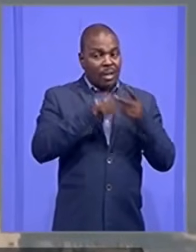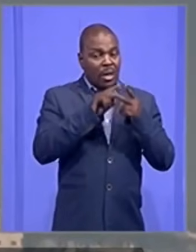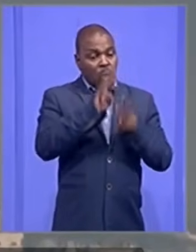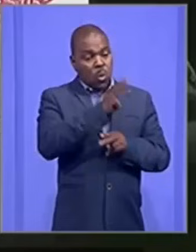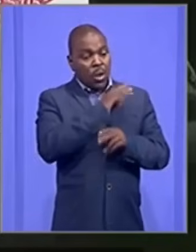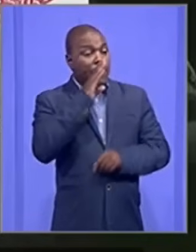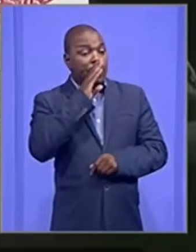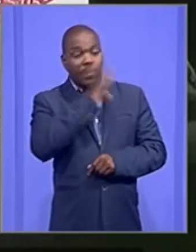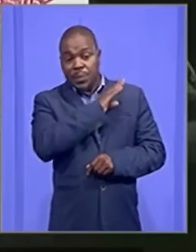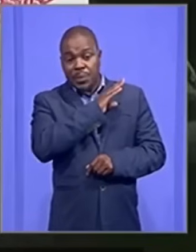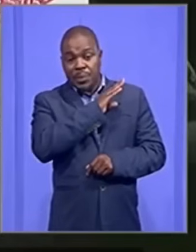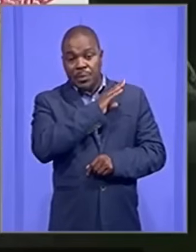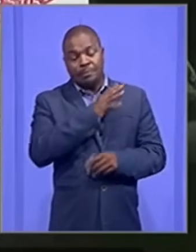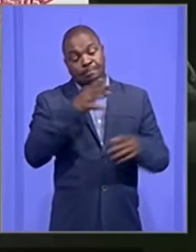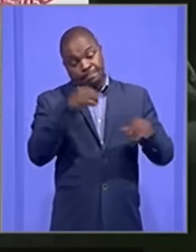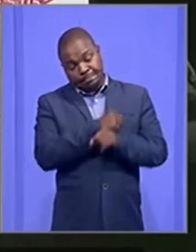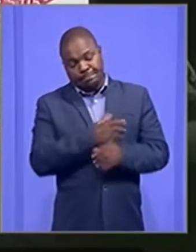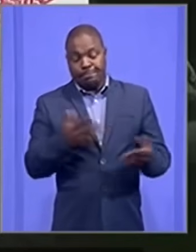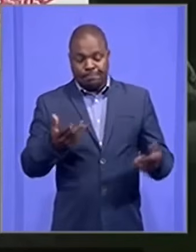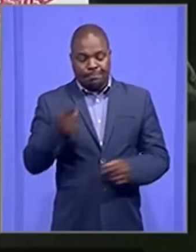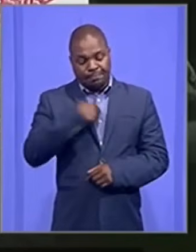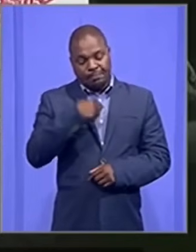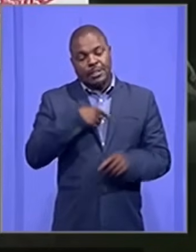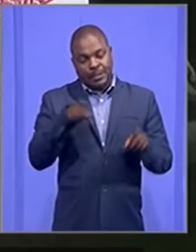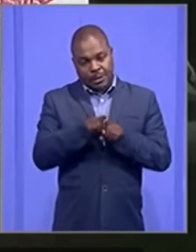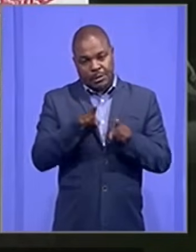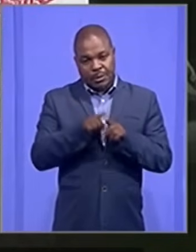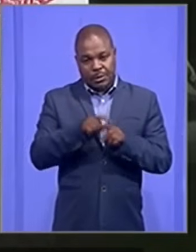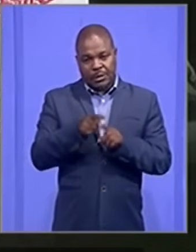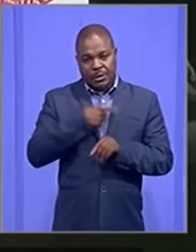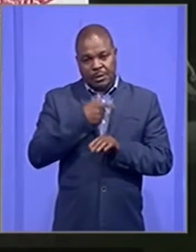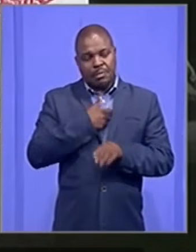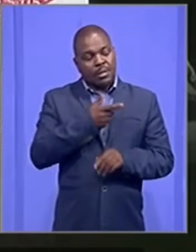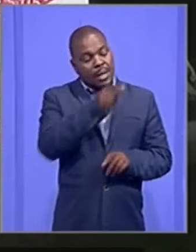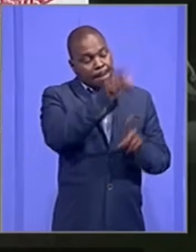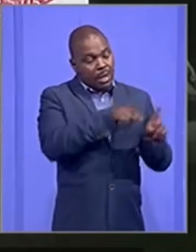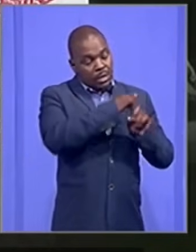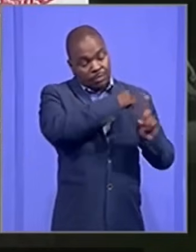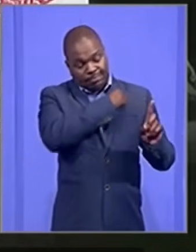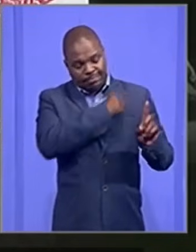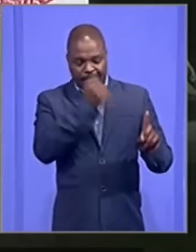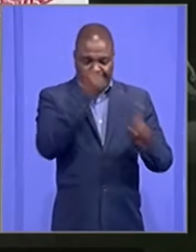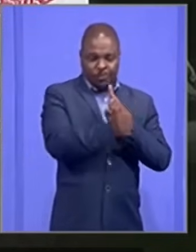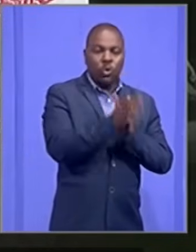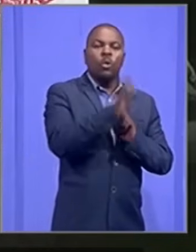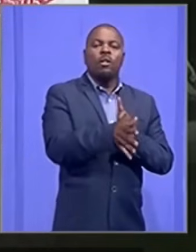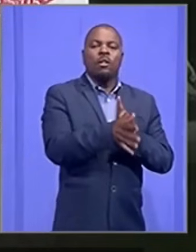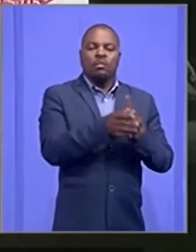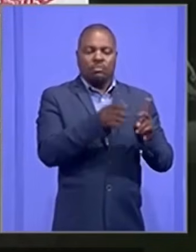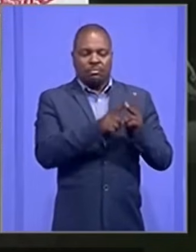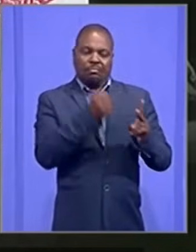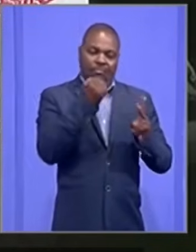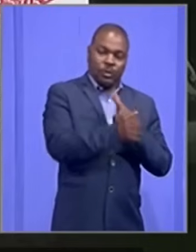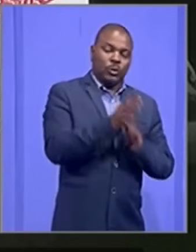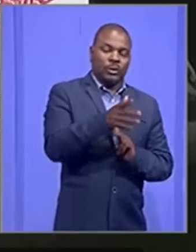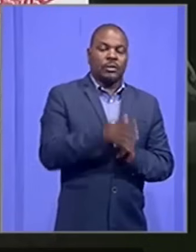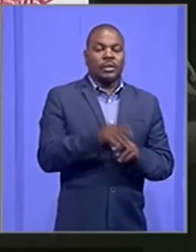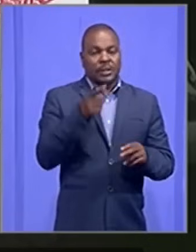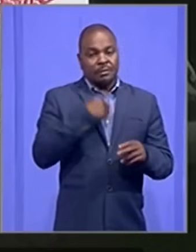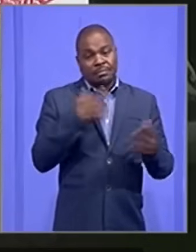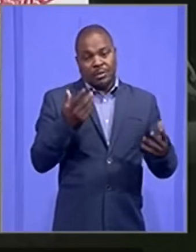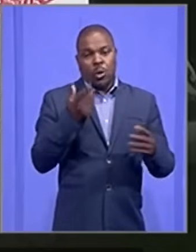warning, unfortunately, we will have to execute one of the civilian enemy captives that we have hostage, and we will be